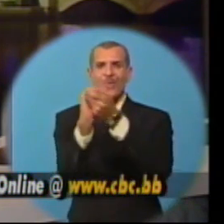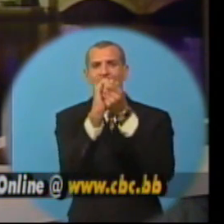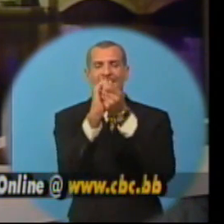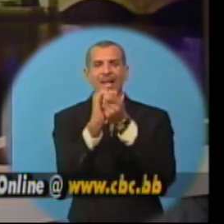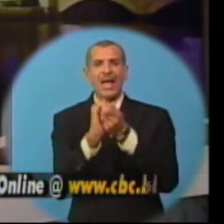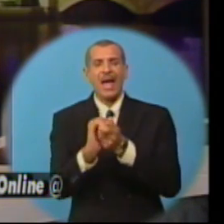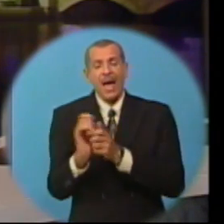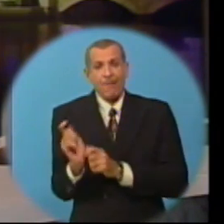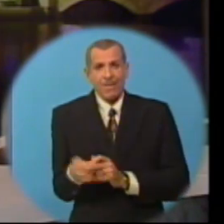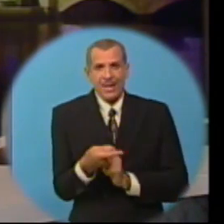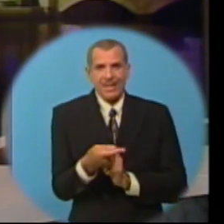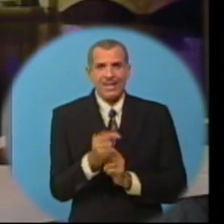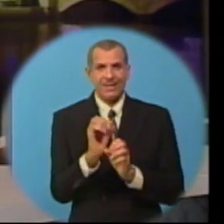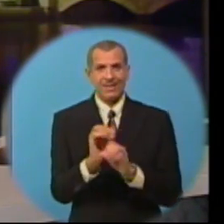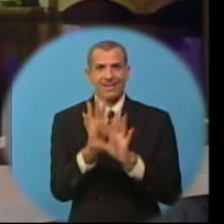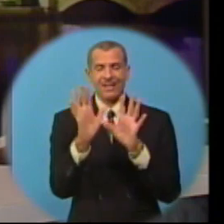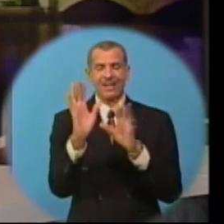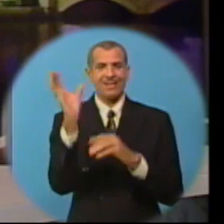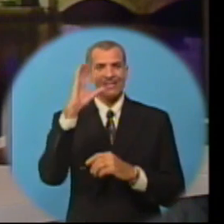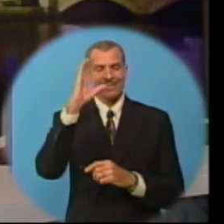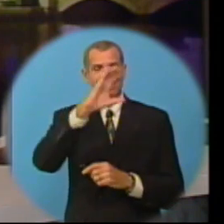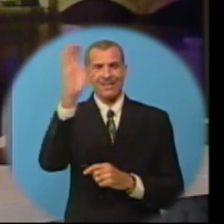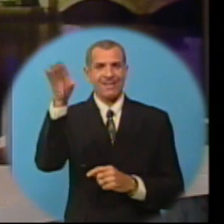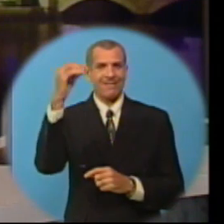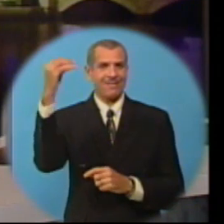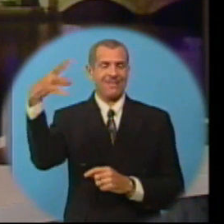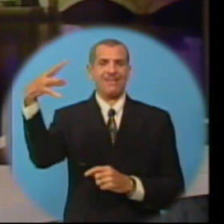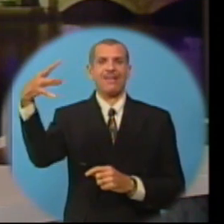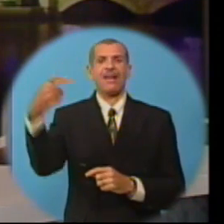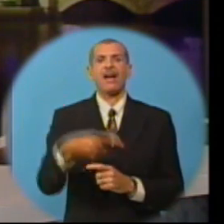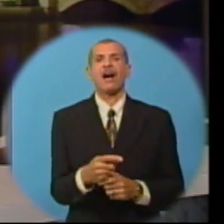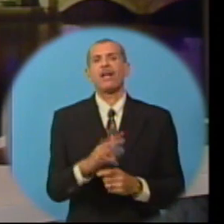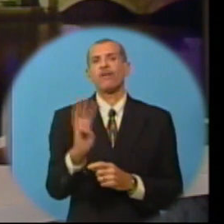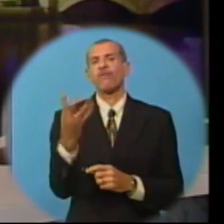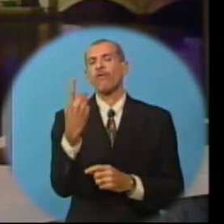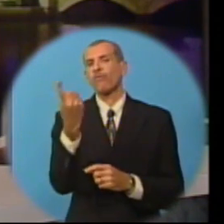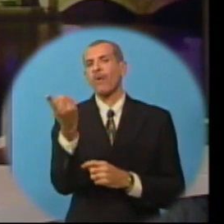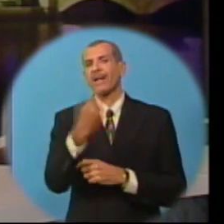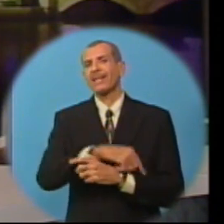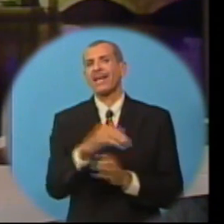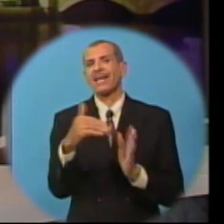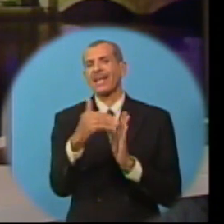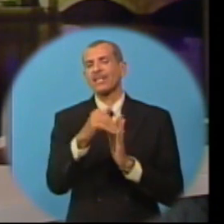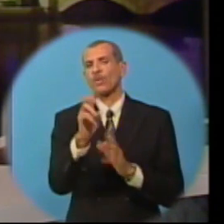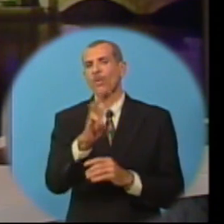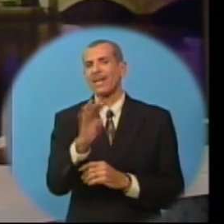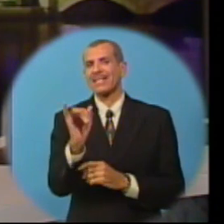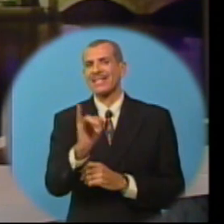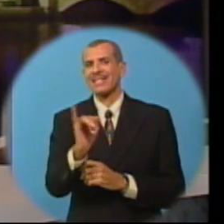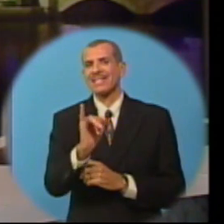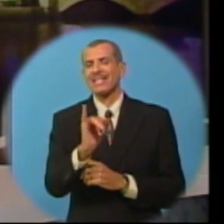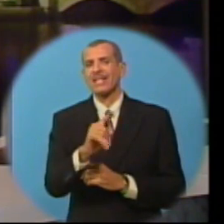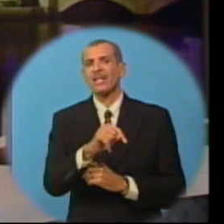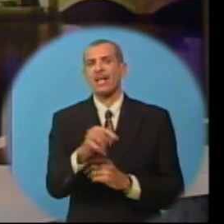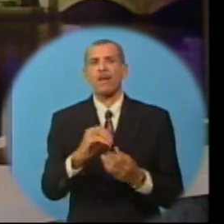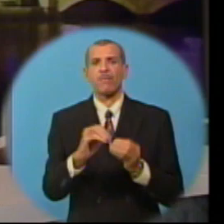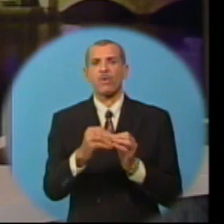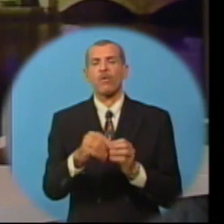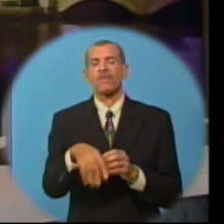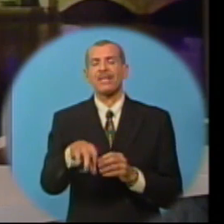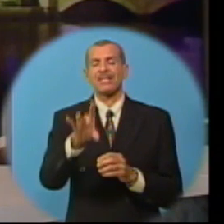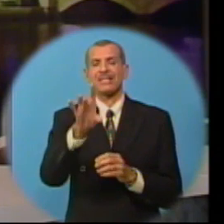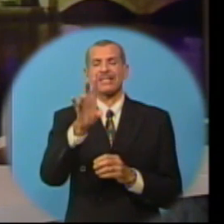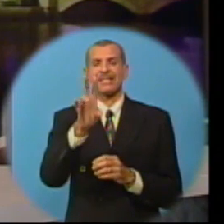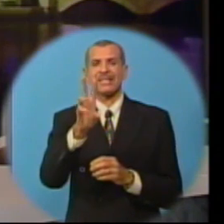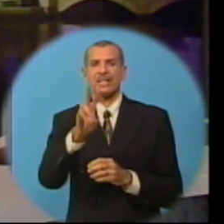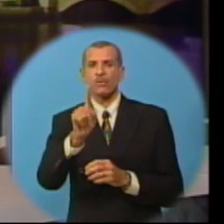sunny conditions at the Saxton Oval in Nelson. This is in the fourth one-dayer against the West Indies. The score is currently 61 for 1